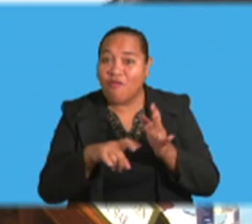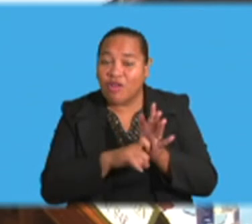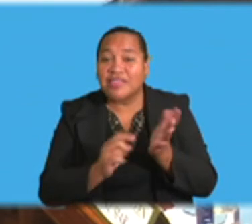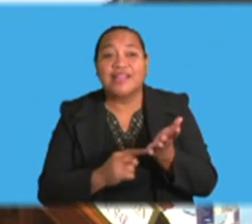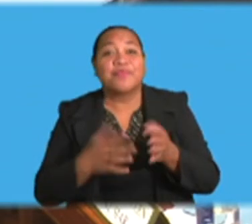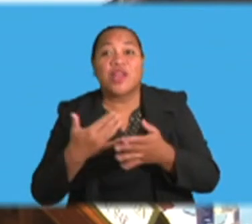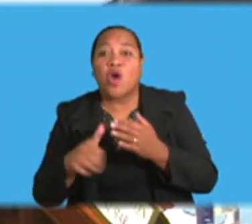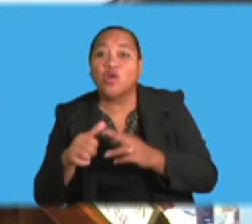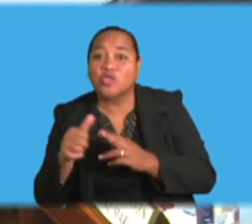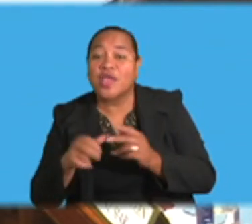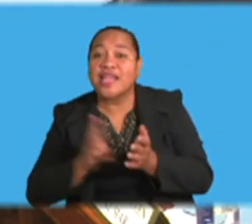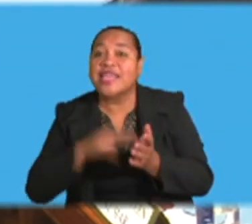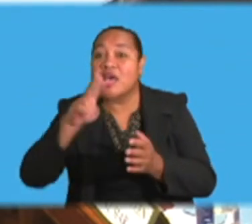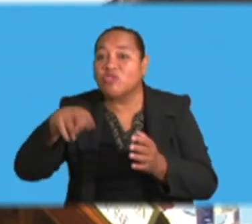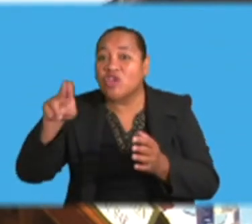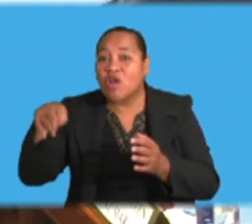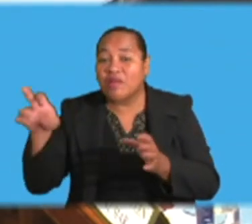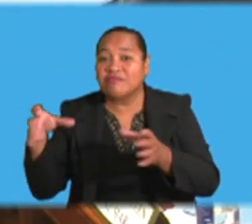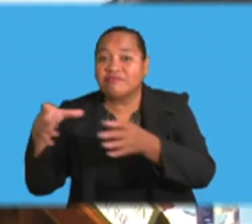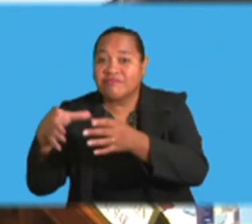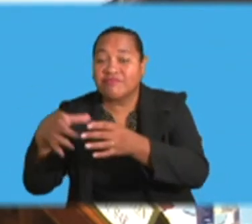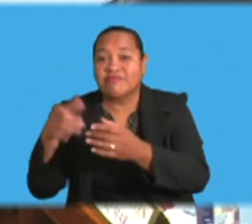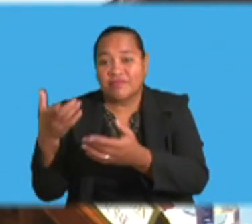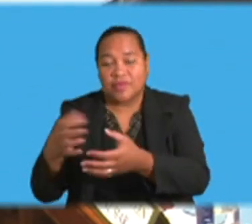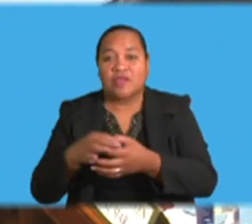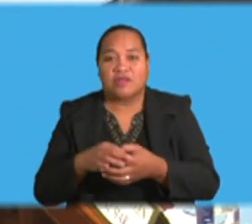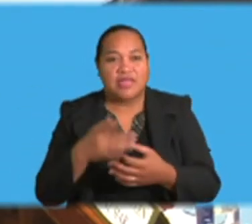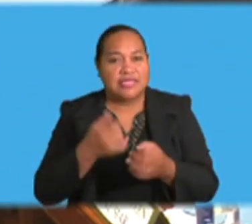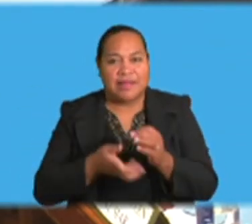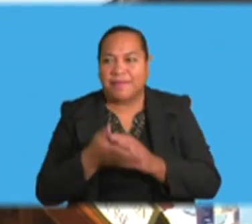up their own pools. There is a high interest from